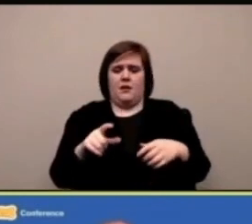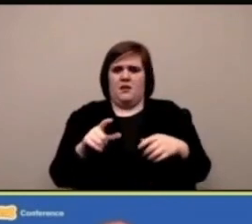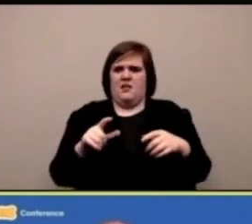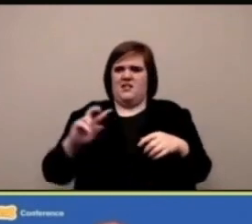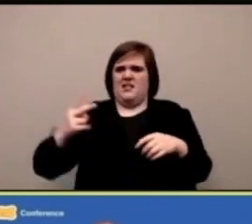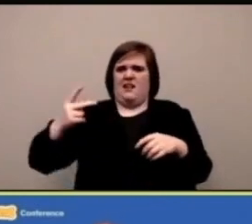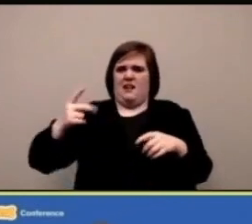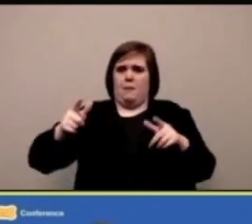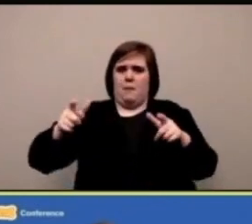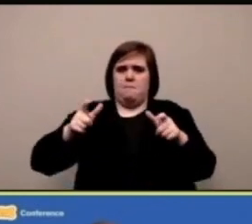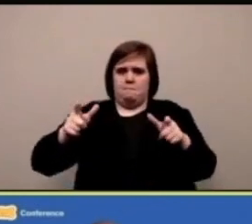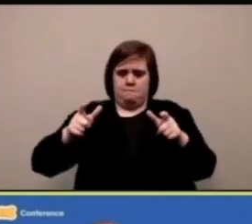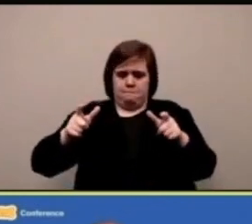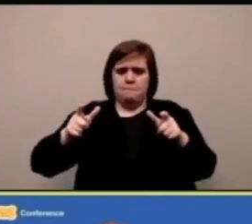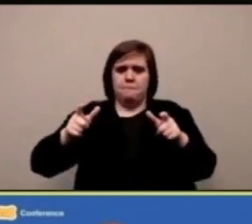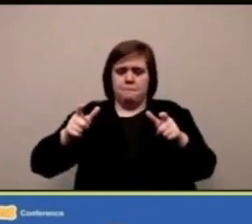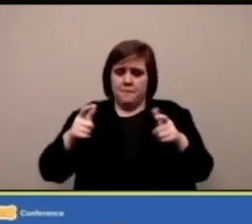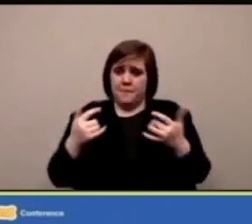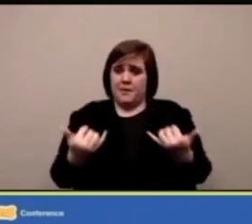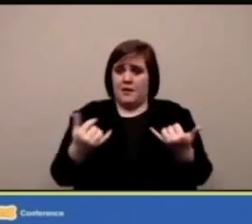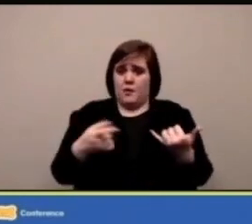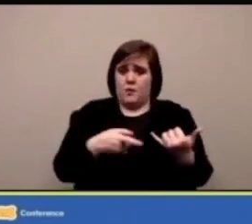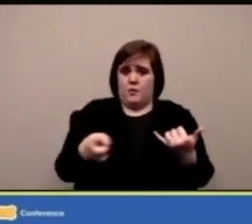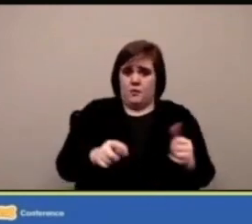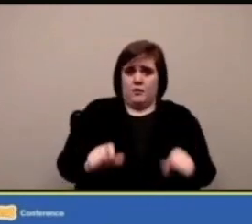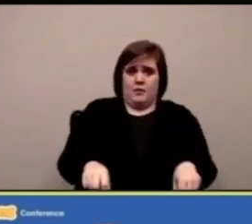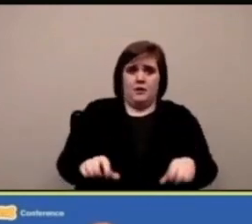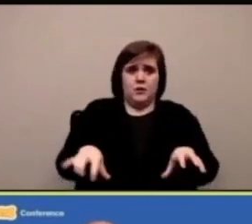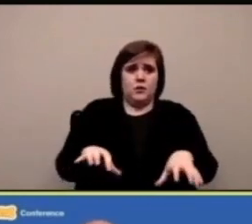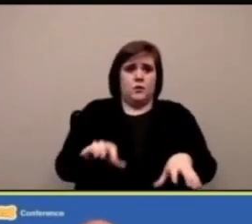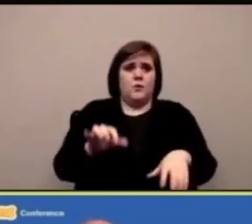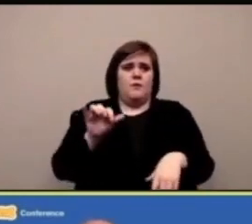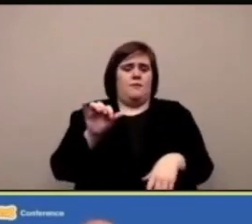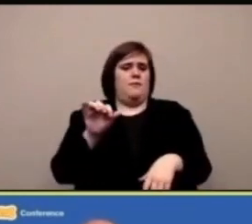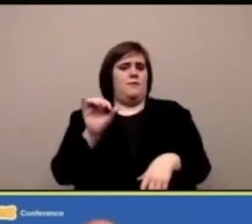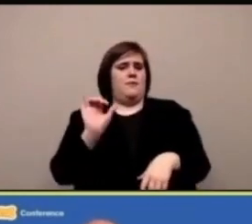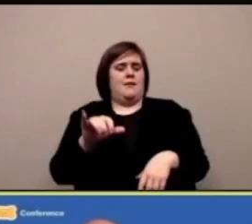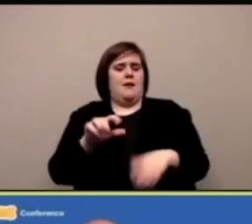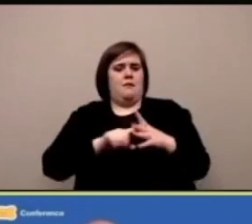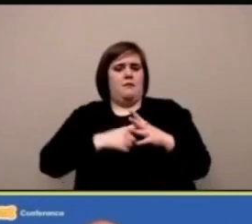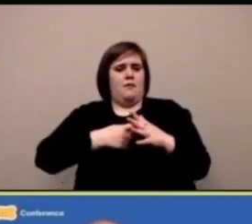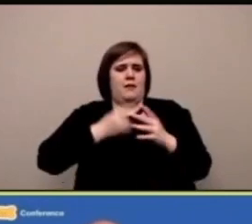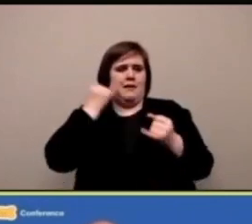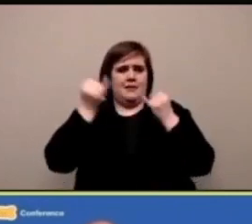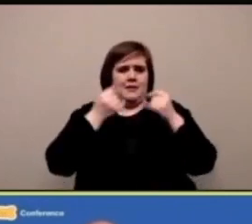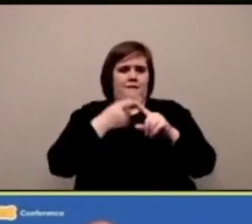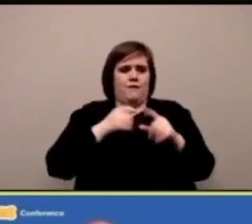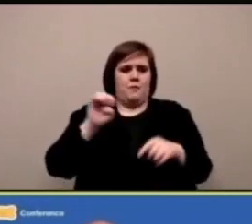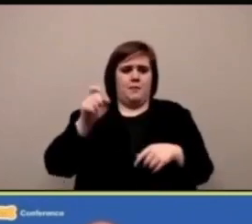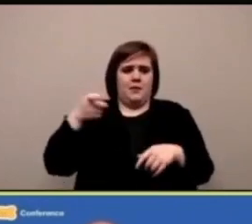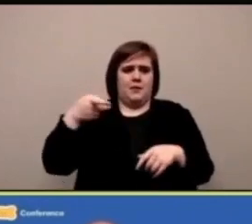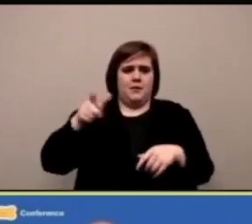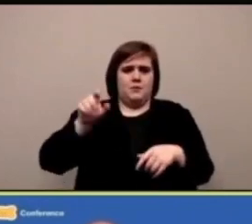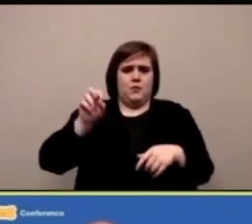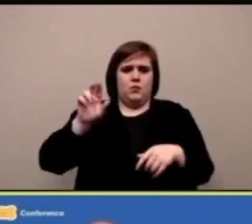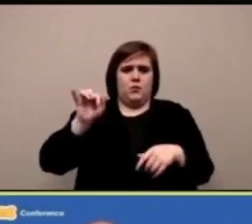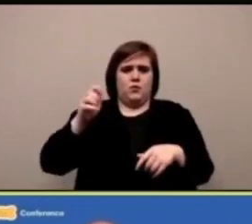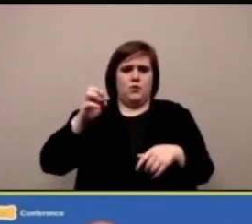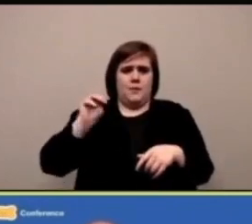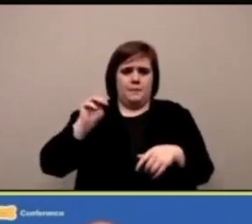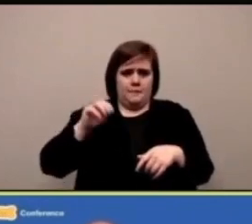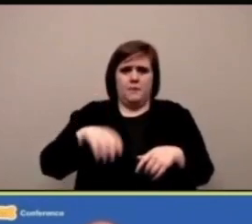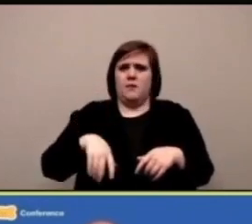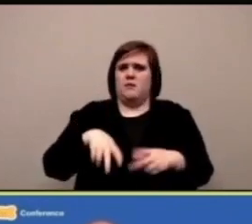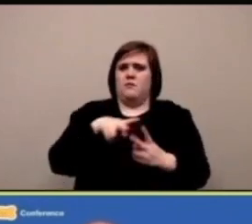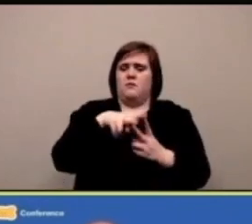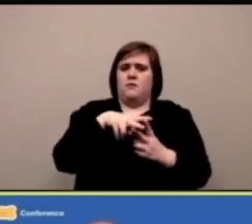one. And what you could do with this is, with that initial idea from the Exploratorium, is taking those two pictures and just doing